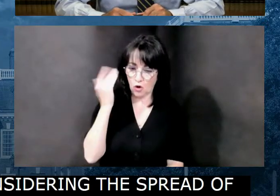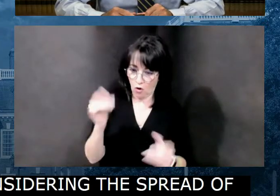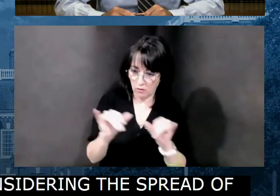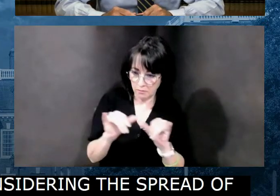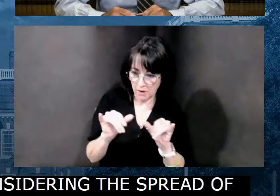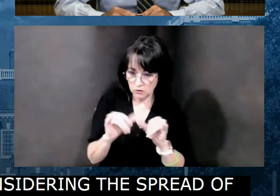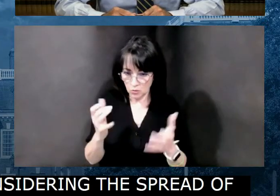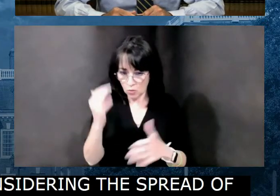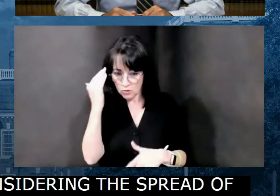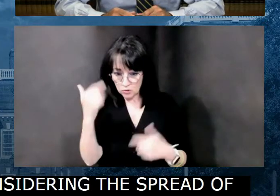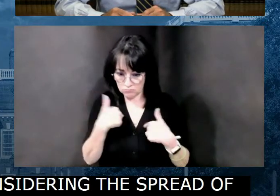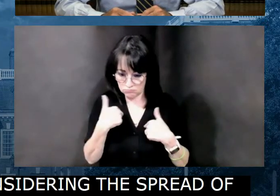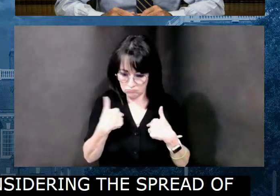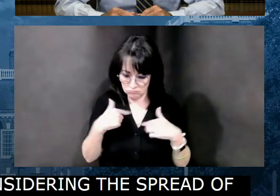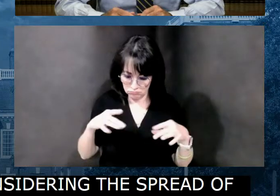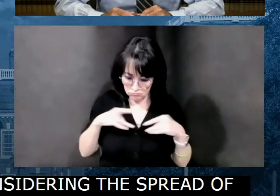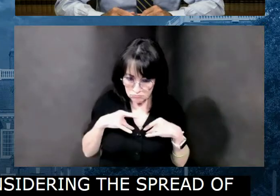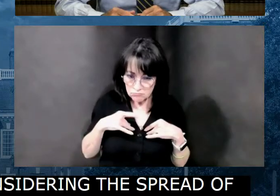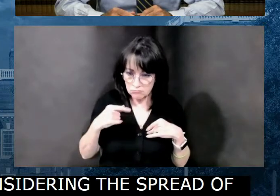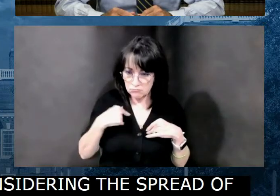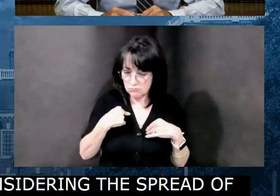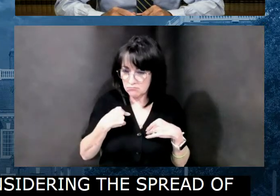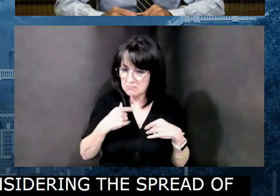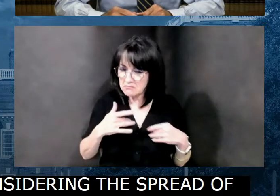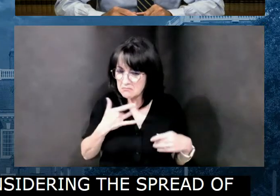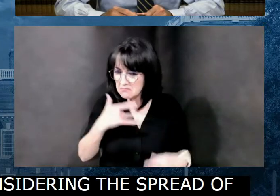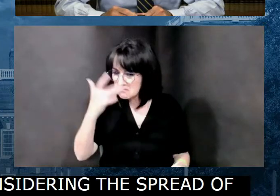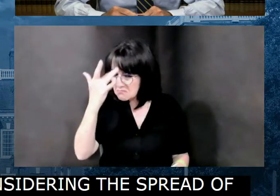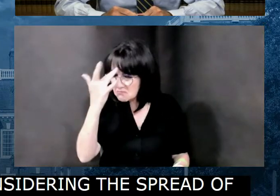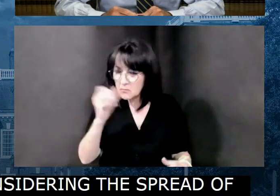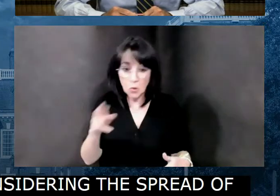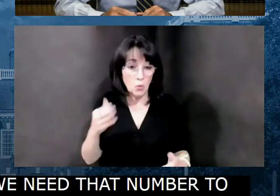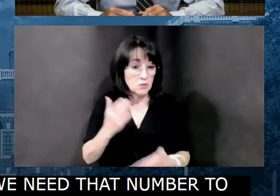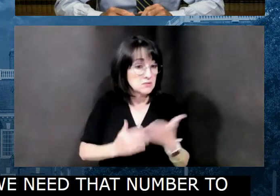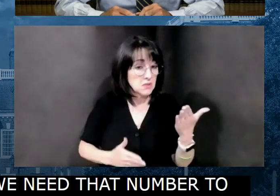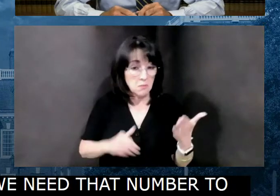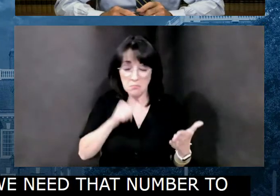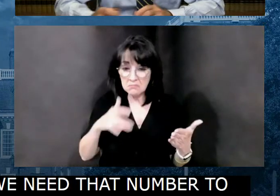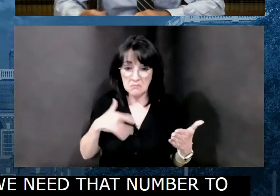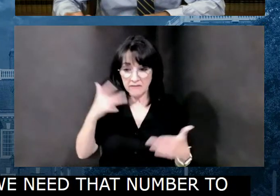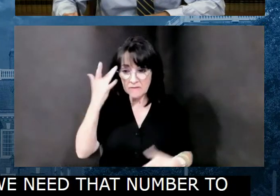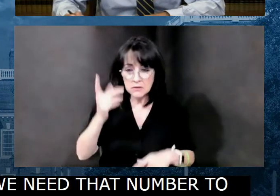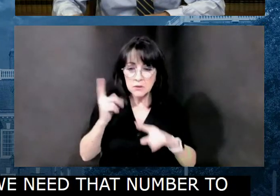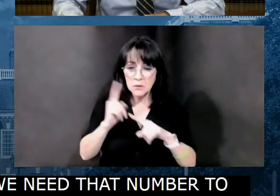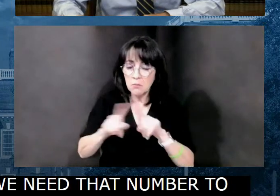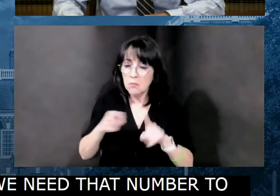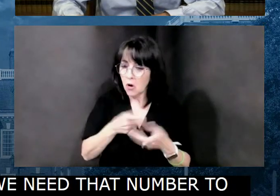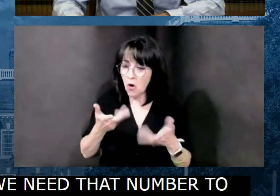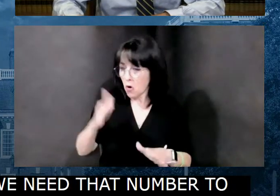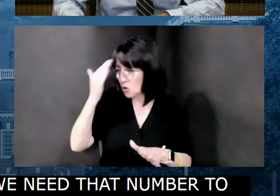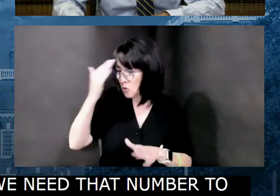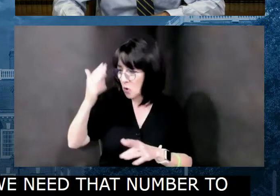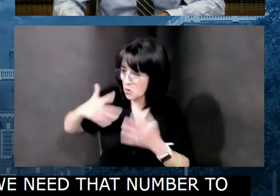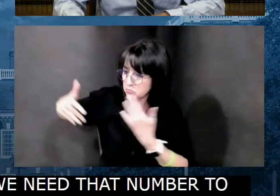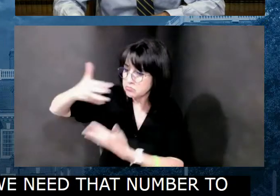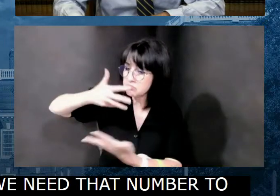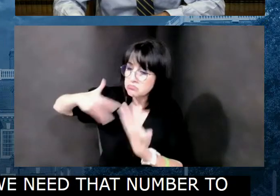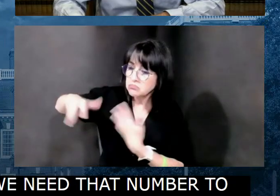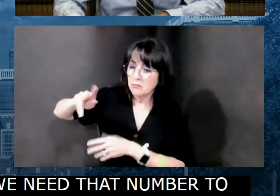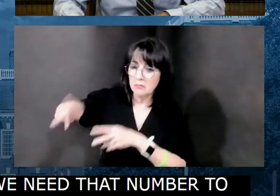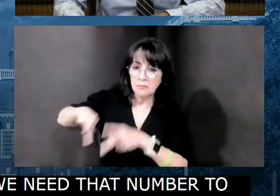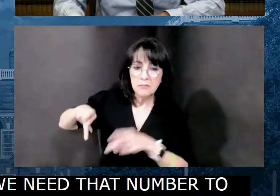lower numbers, we're still getting even lower numbers still in terms of the positivity rates.